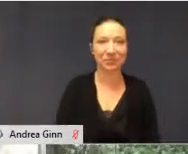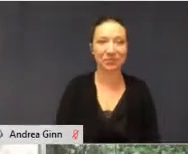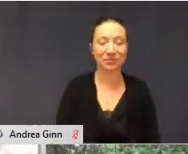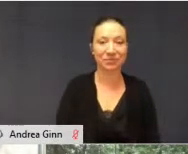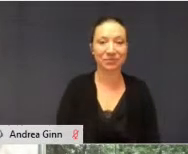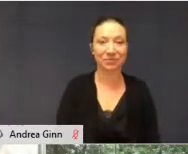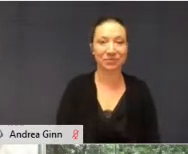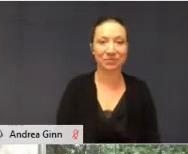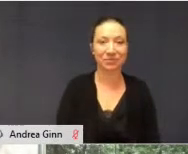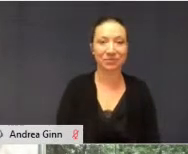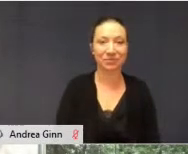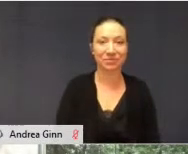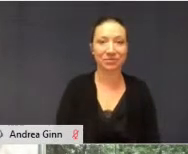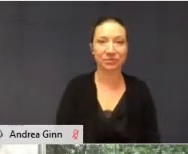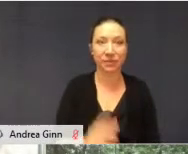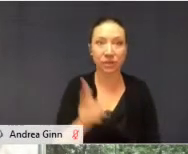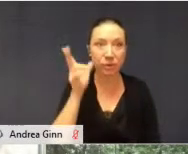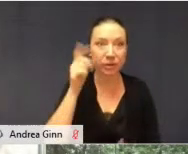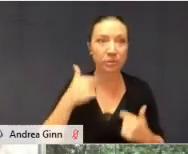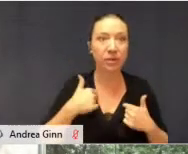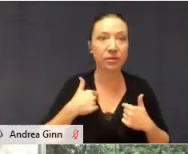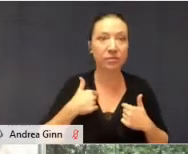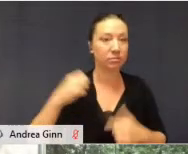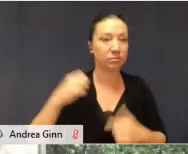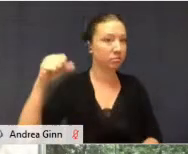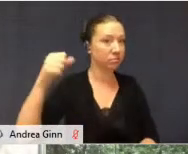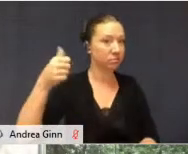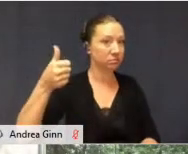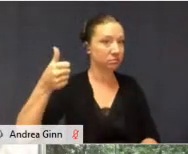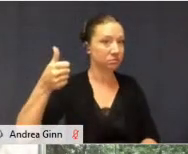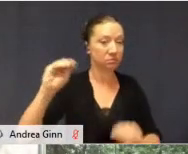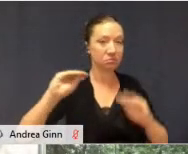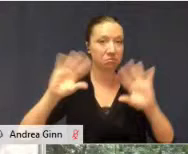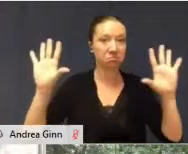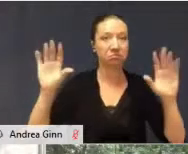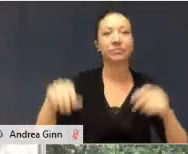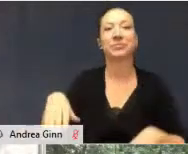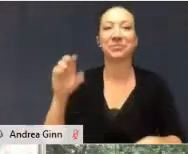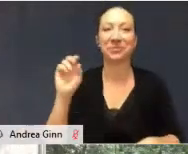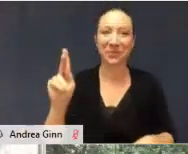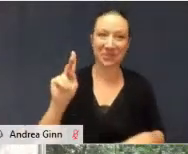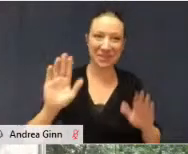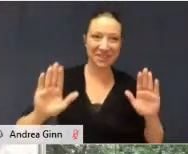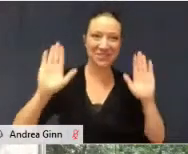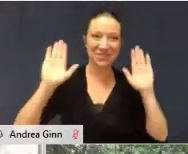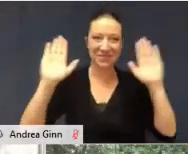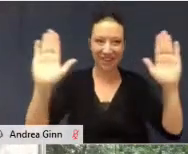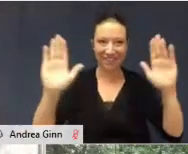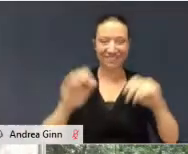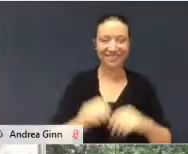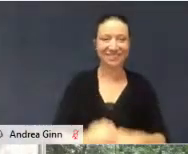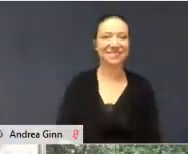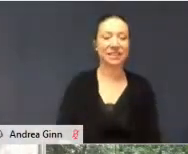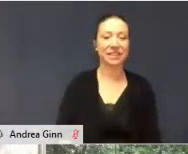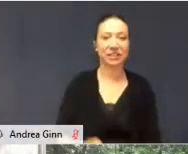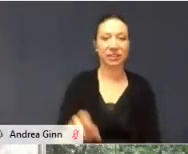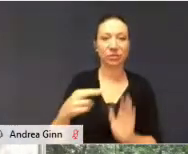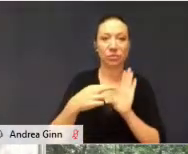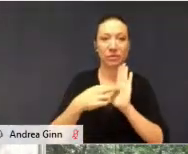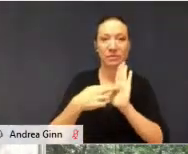Okay. Oh, can you hear me? Yes. Okay, great. All right, so let's see, Representative